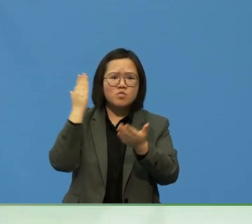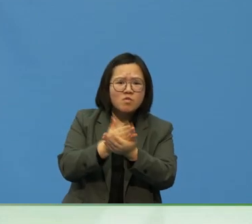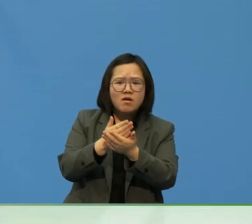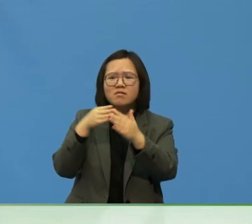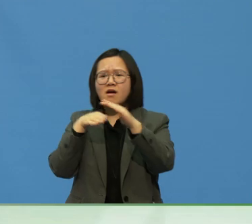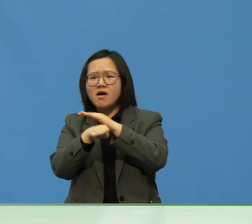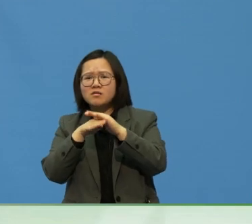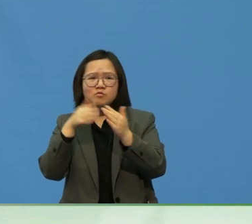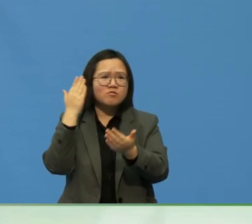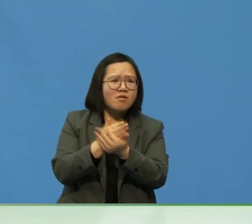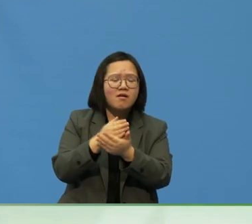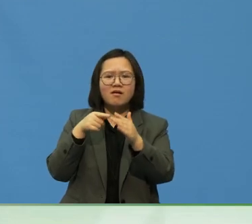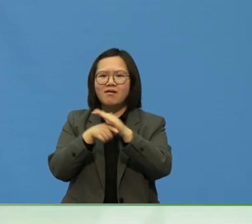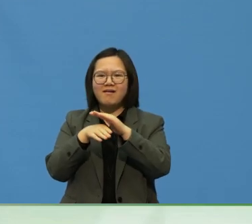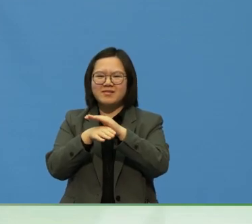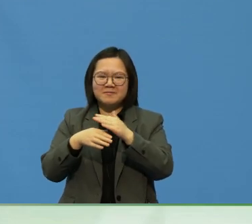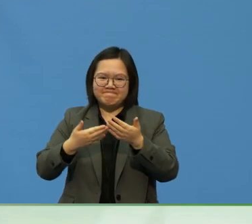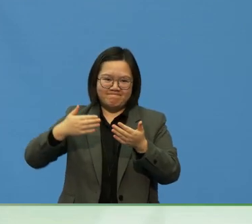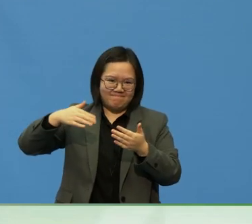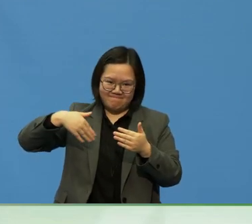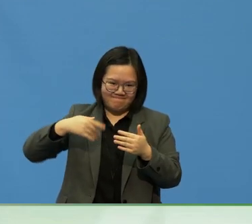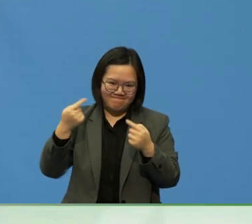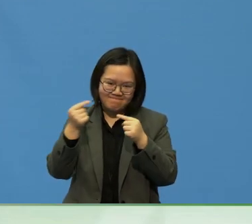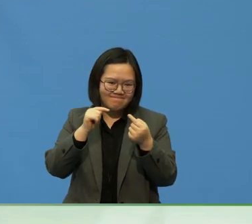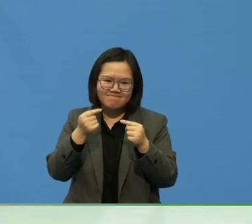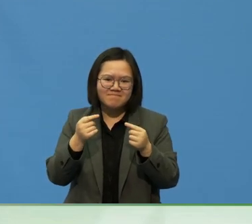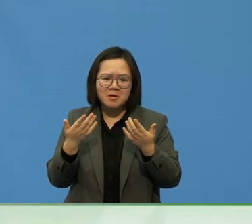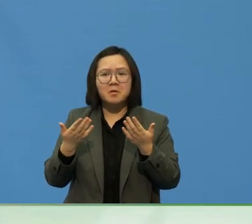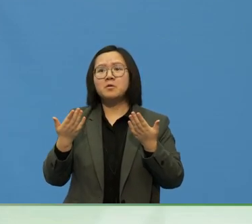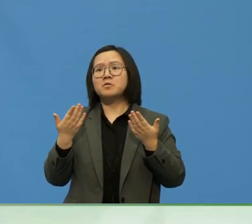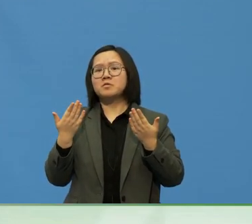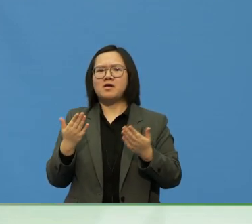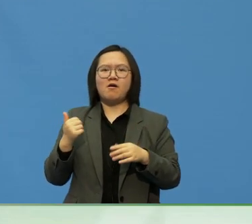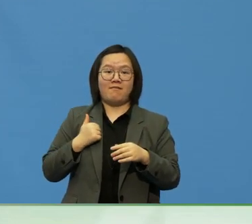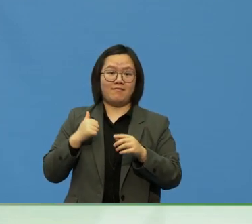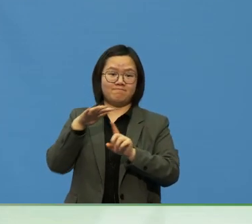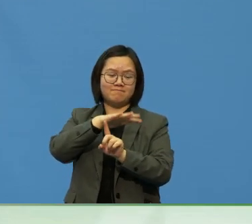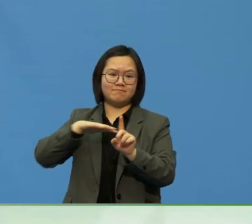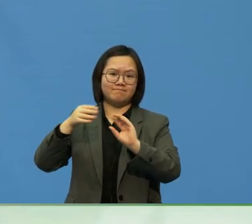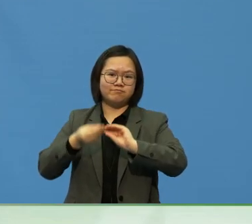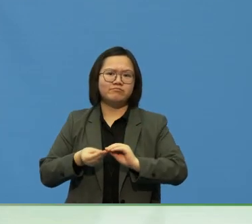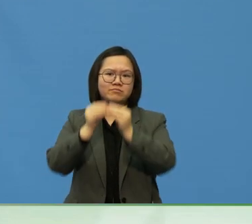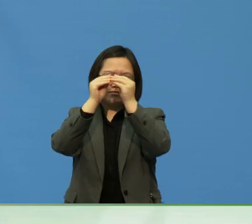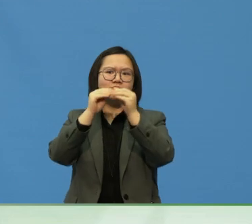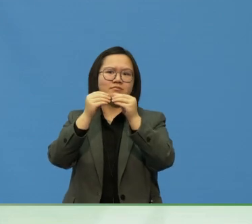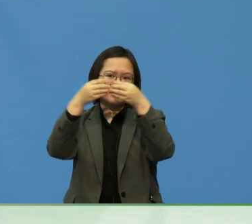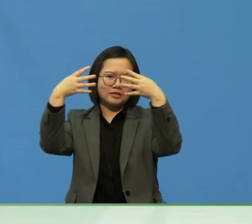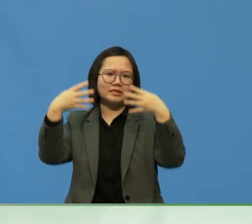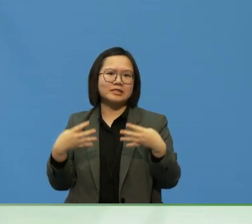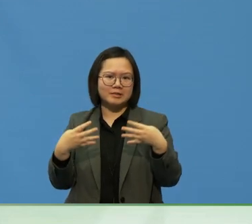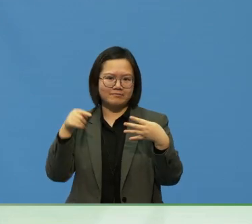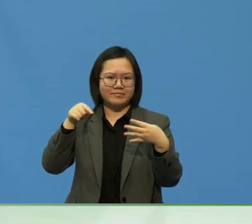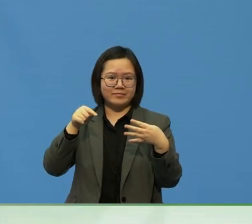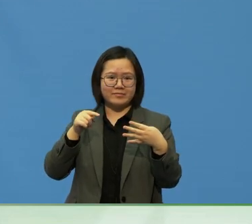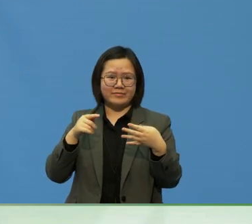and then we systematically created a system within Canada in this law. Now remember, this is very young,